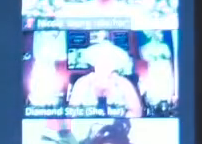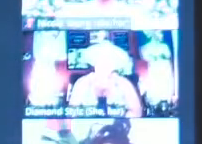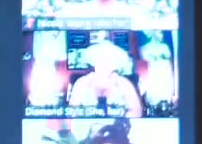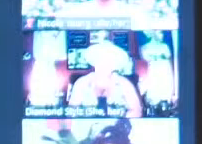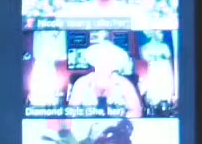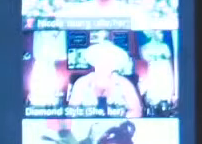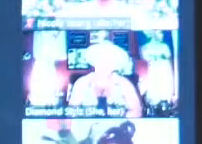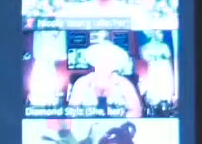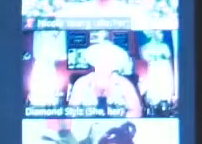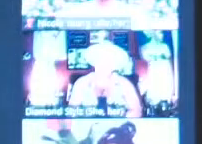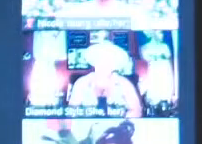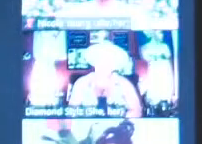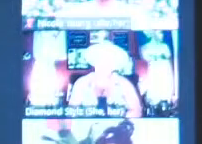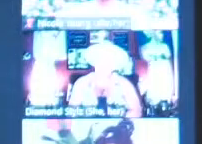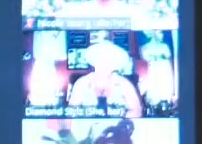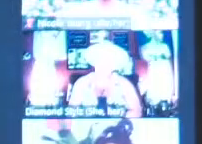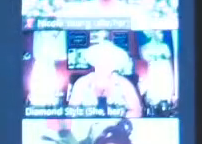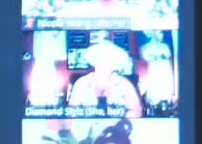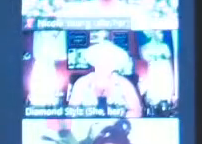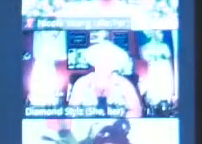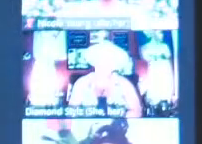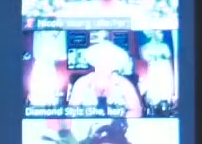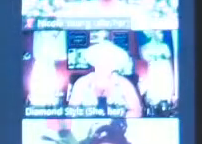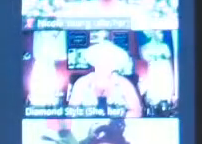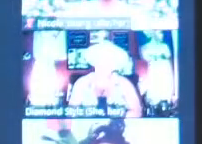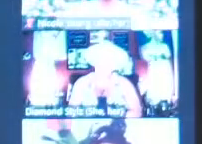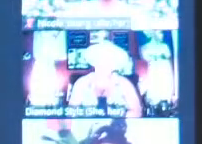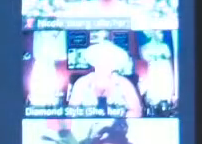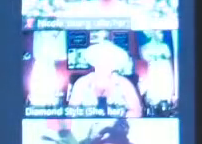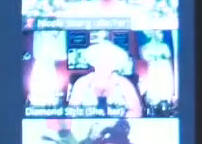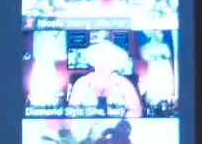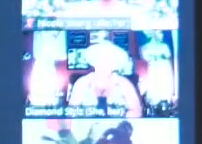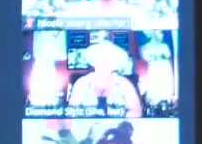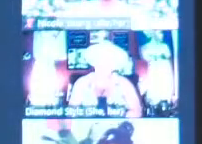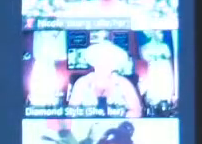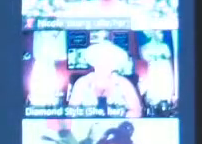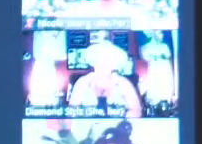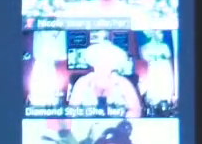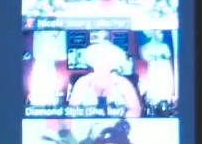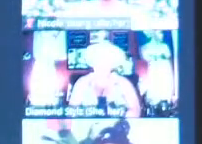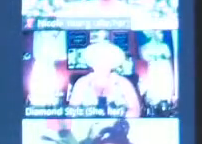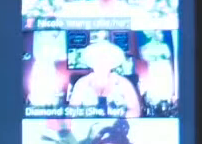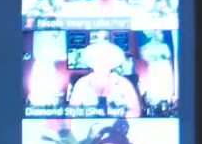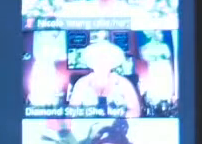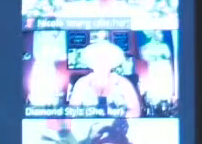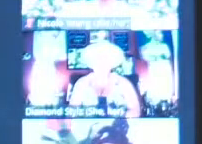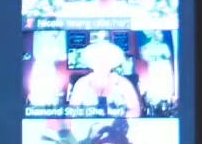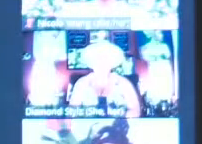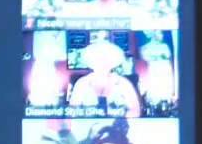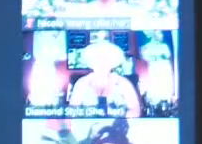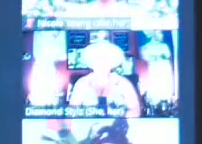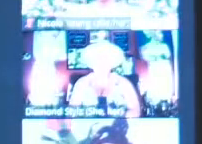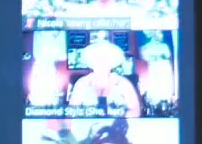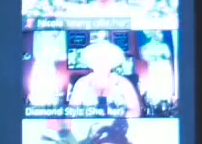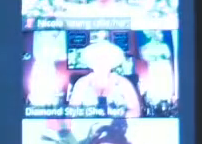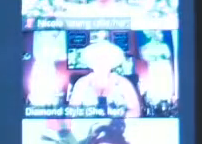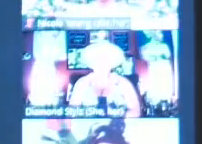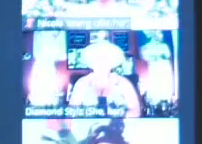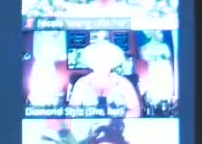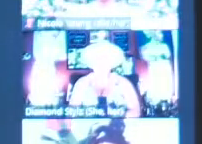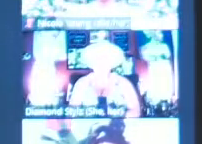yeah, thank y'all for naming that. I want to move into talking about misogynoir. Unfortunately,